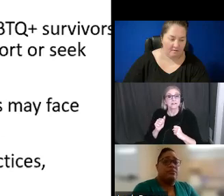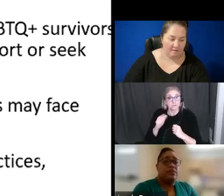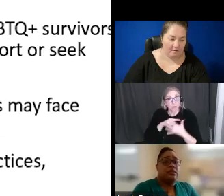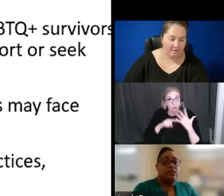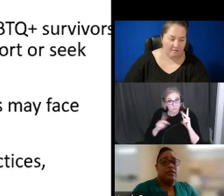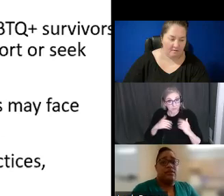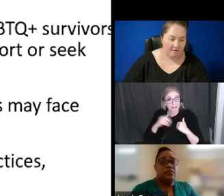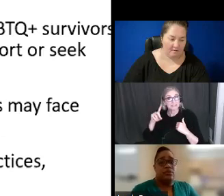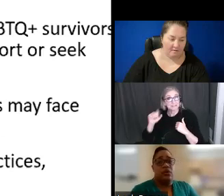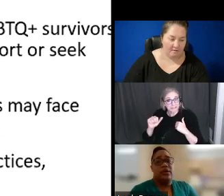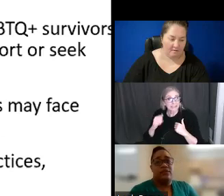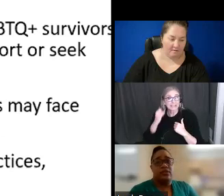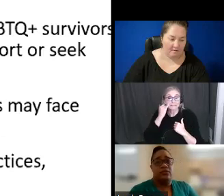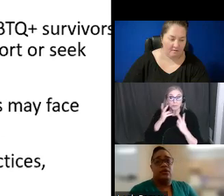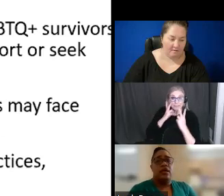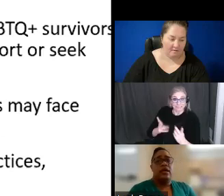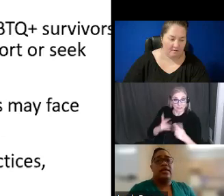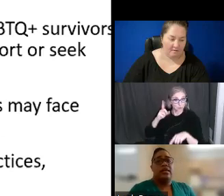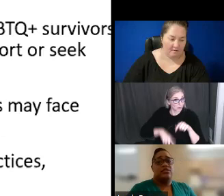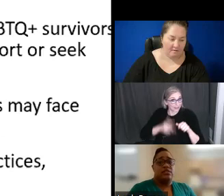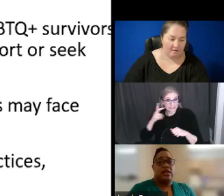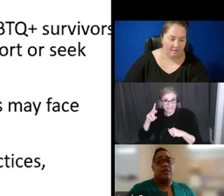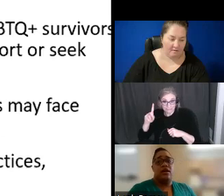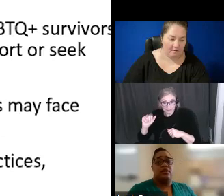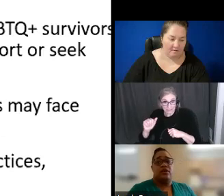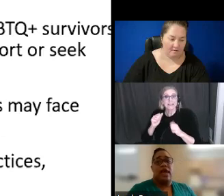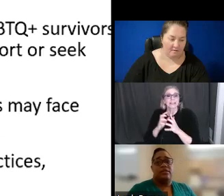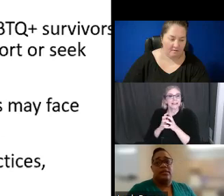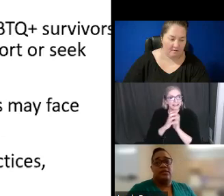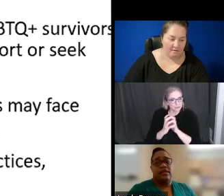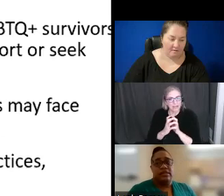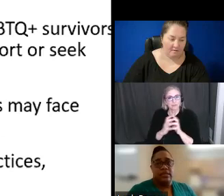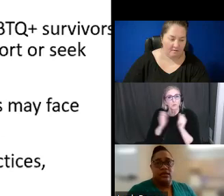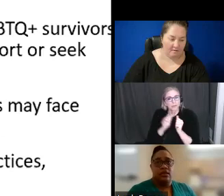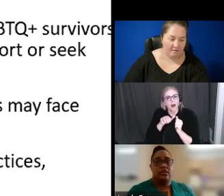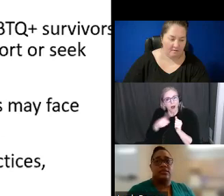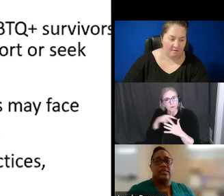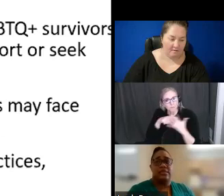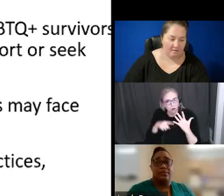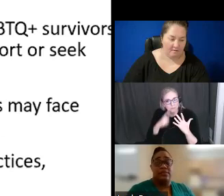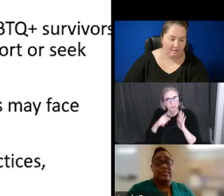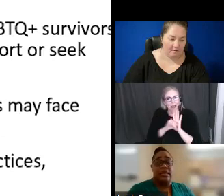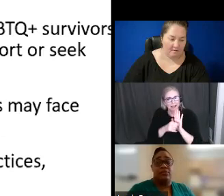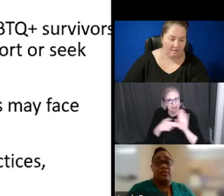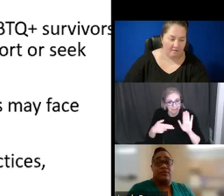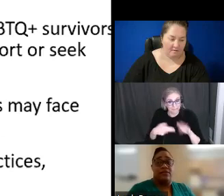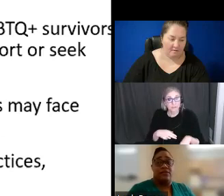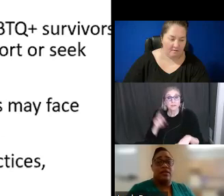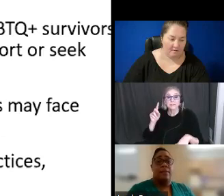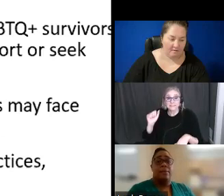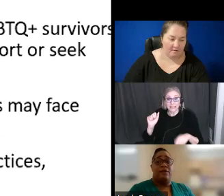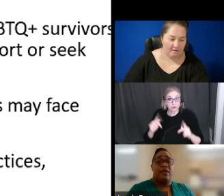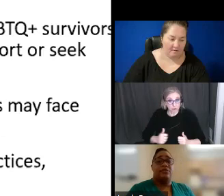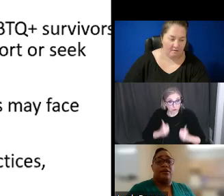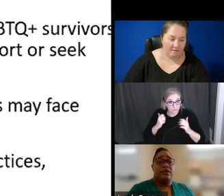have disabilities, whether visible or invisible, can intersect with other aspects of identity. Disabled